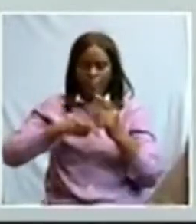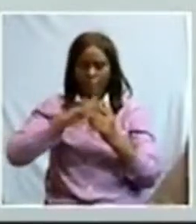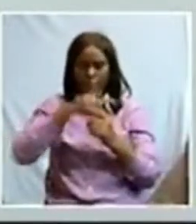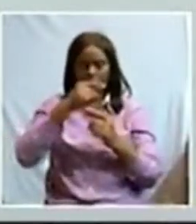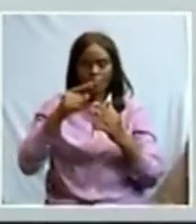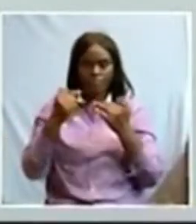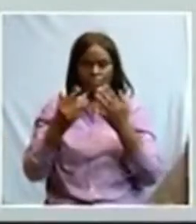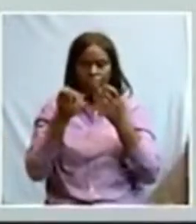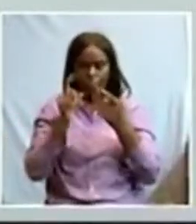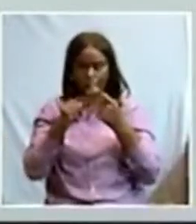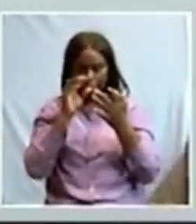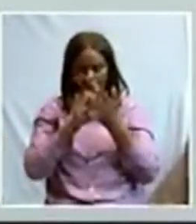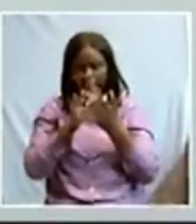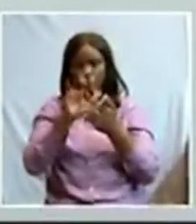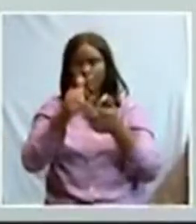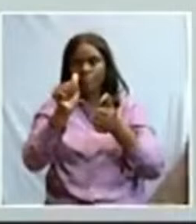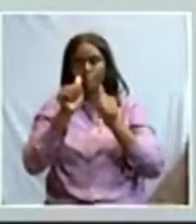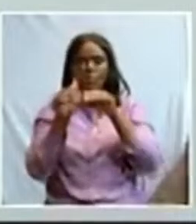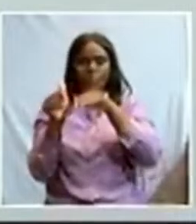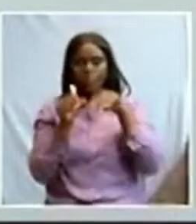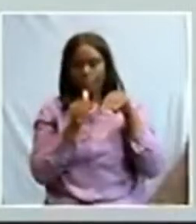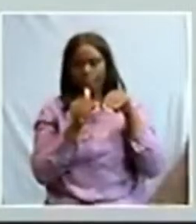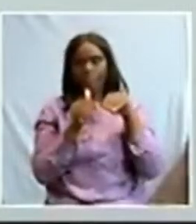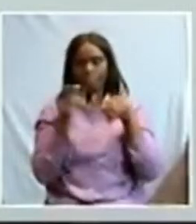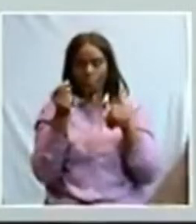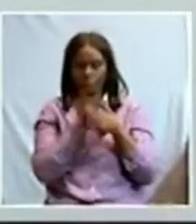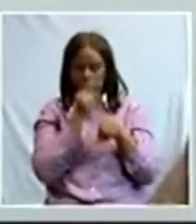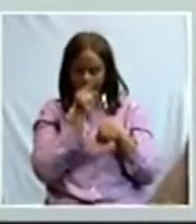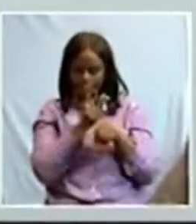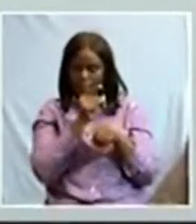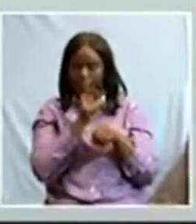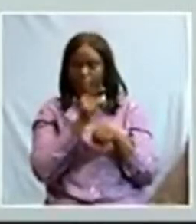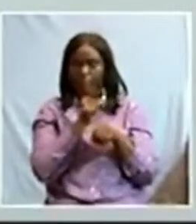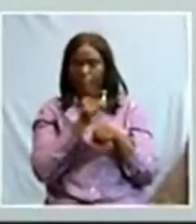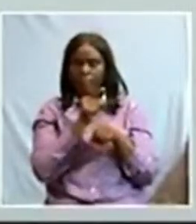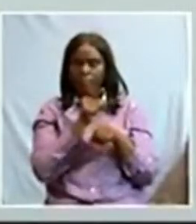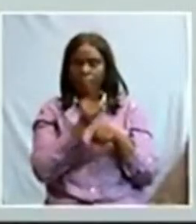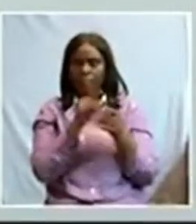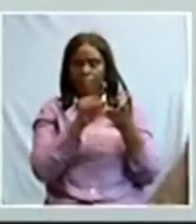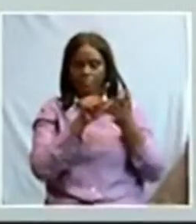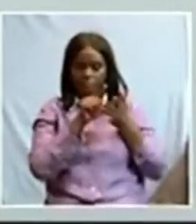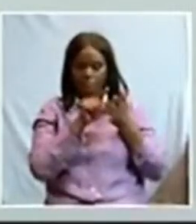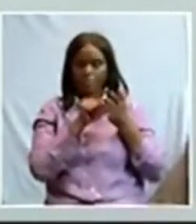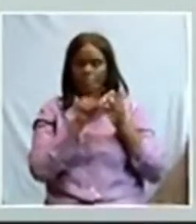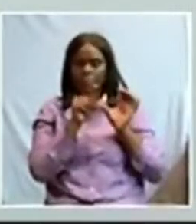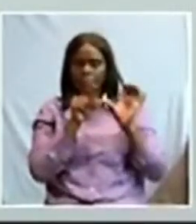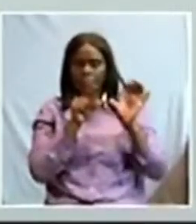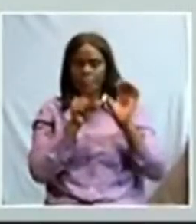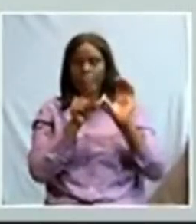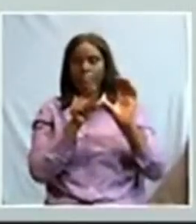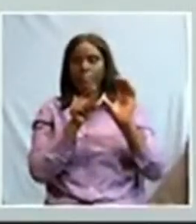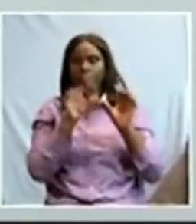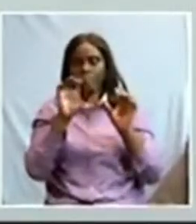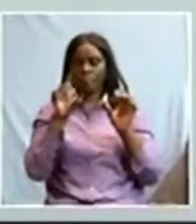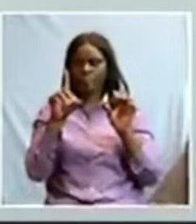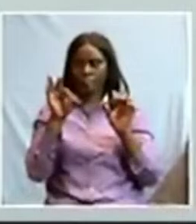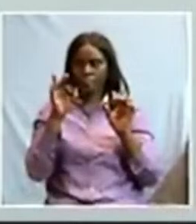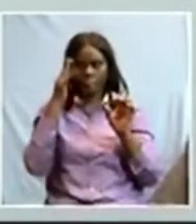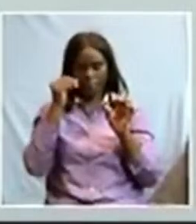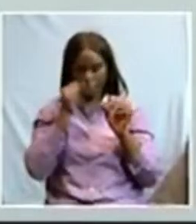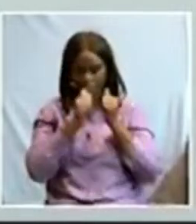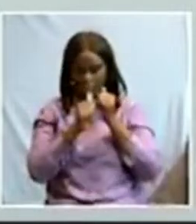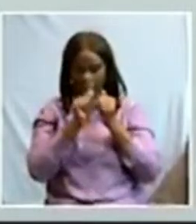wanting to put yourselves away from this loan component of the CDF. No wonder